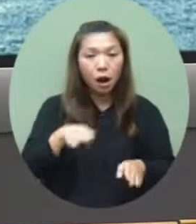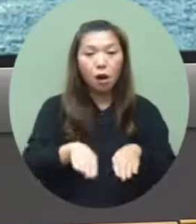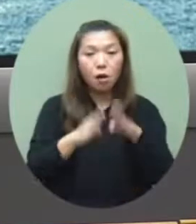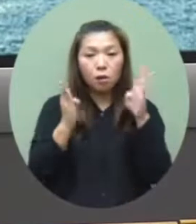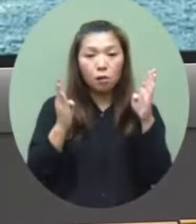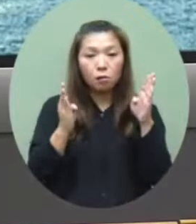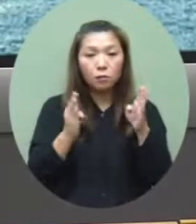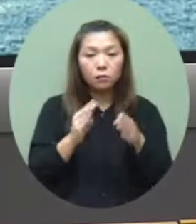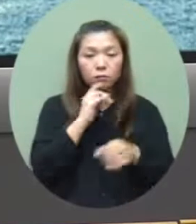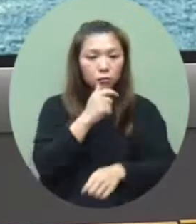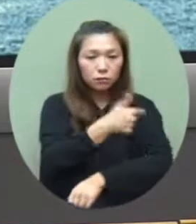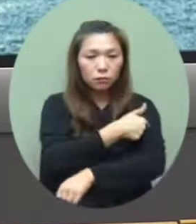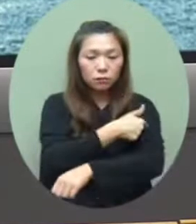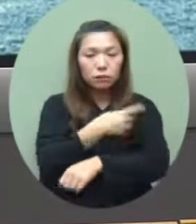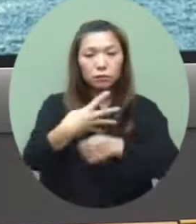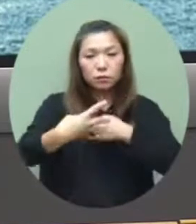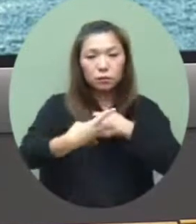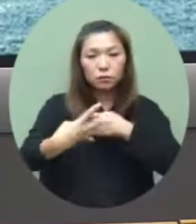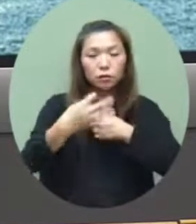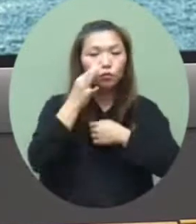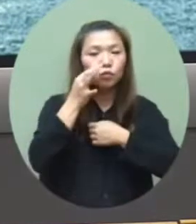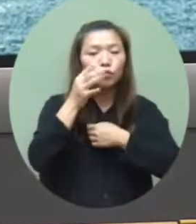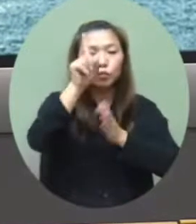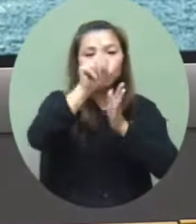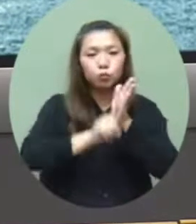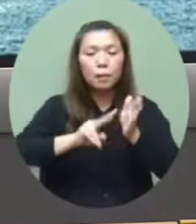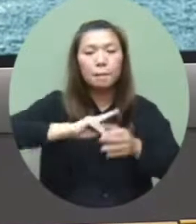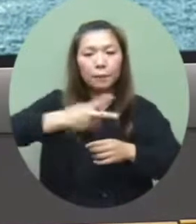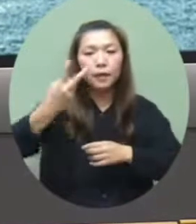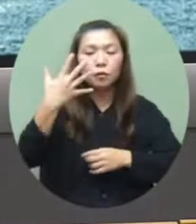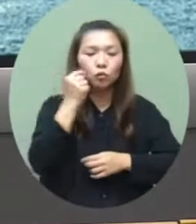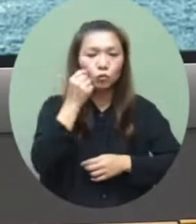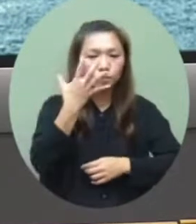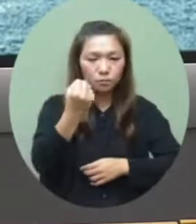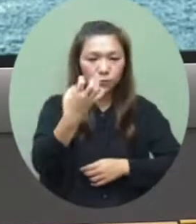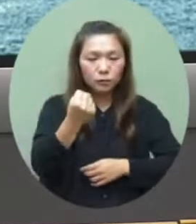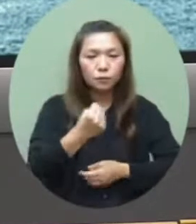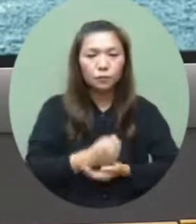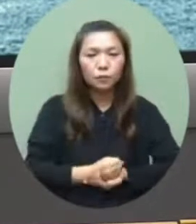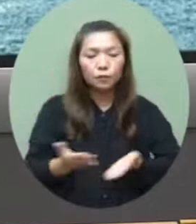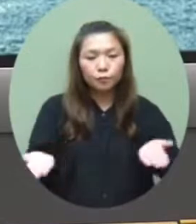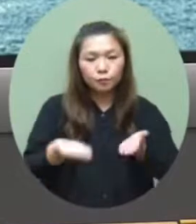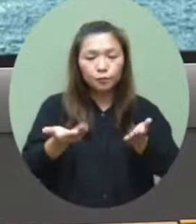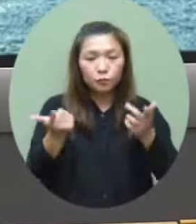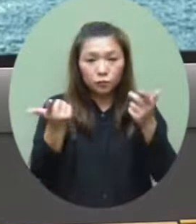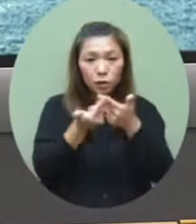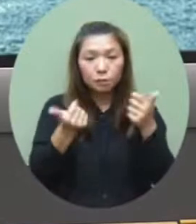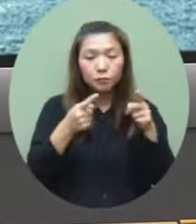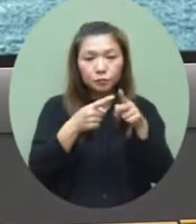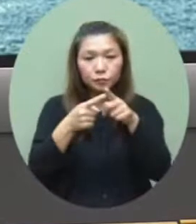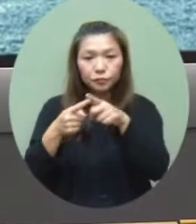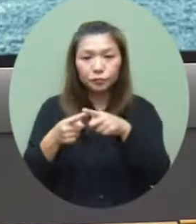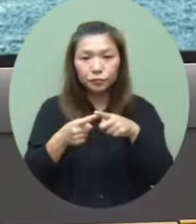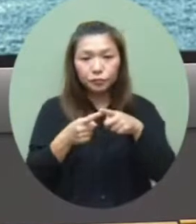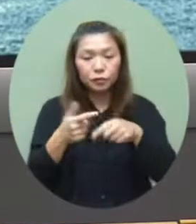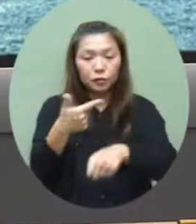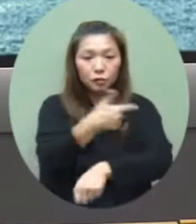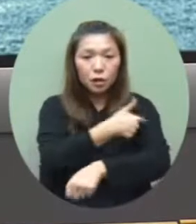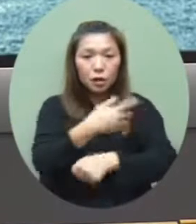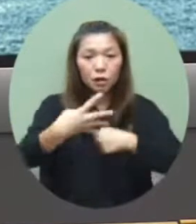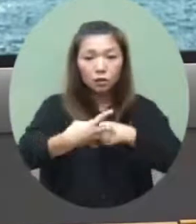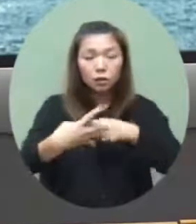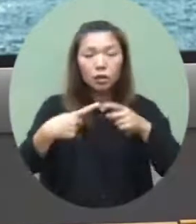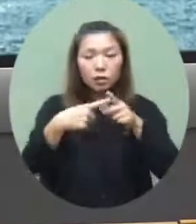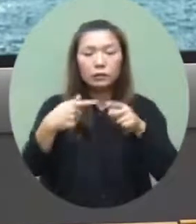send their children to get vaccinated to enhance protection. And starting from tomorrow, those at the age